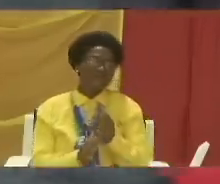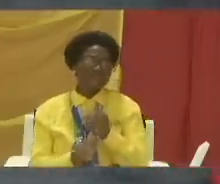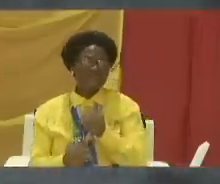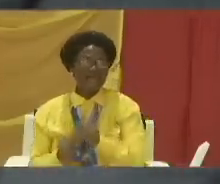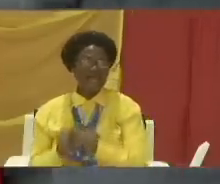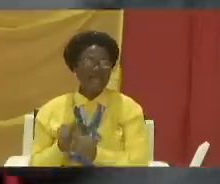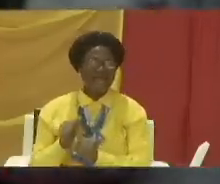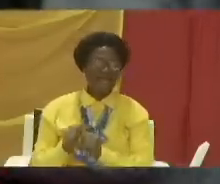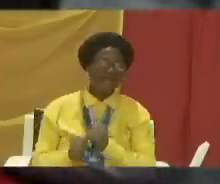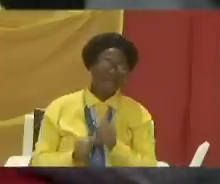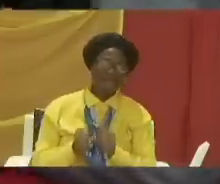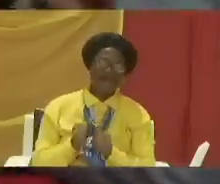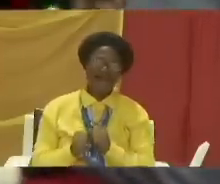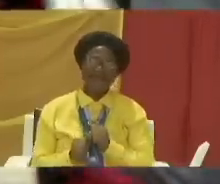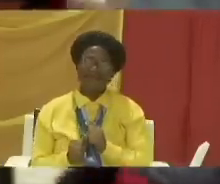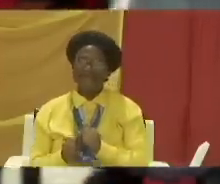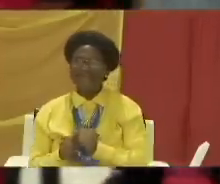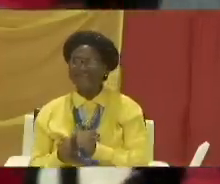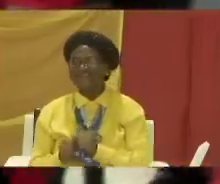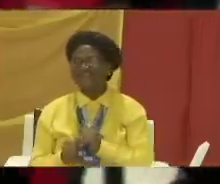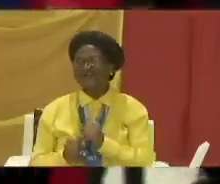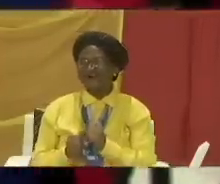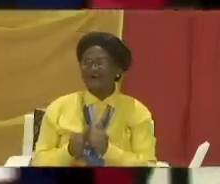Thank you, Lord.